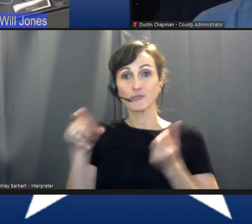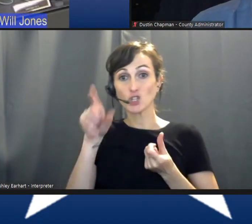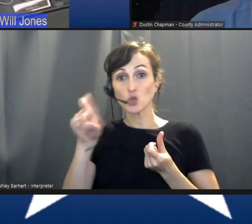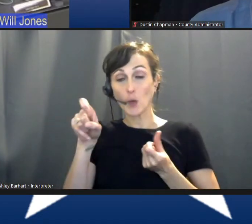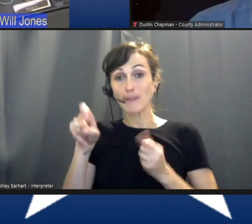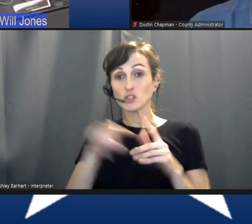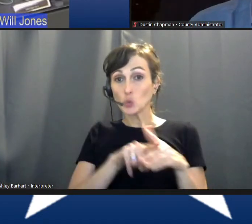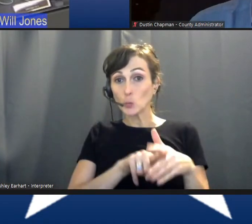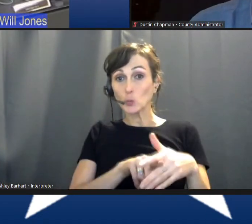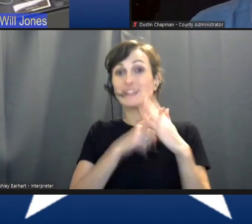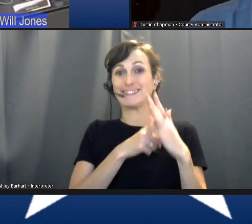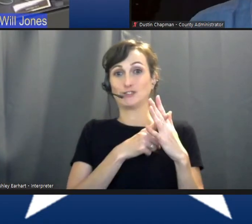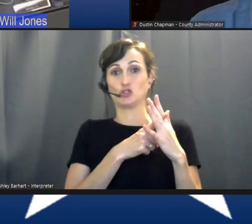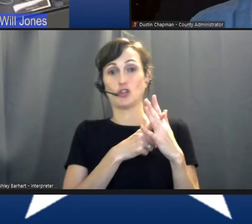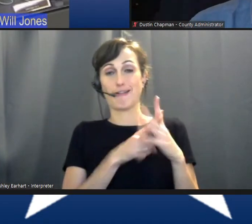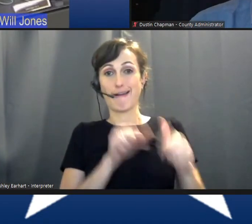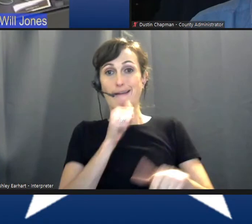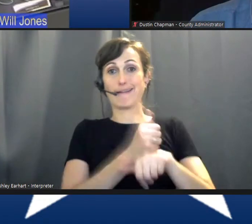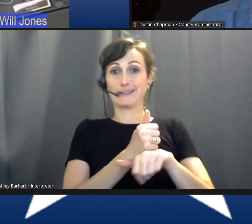initialize within 6 months, or